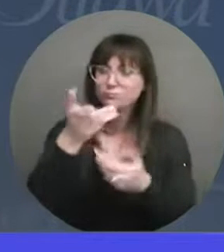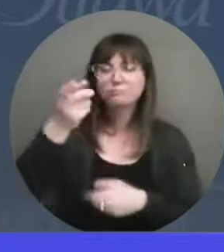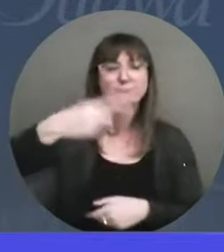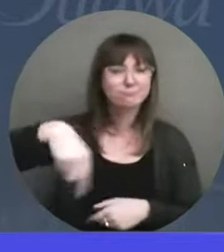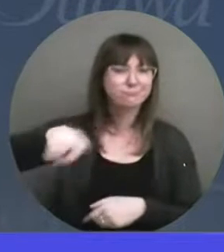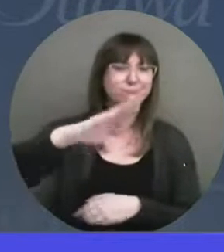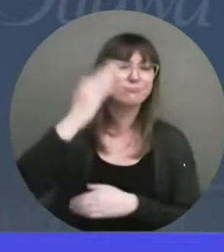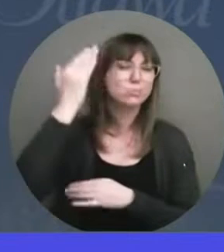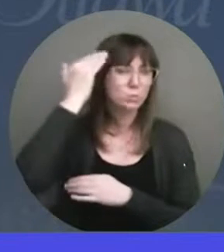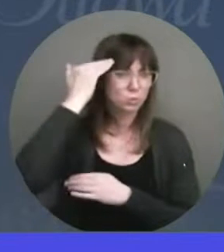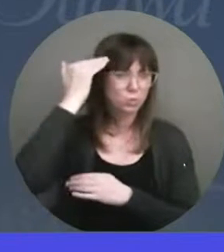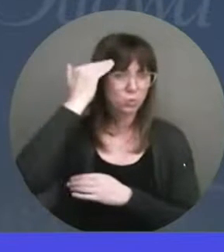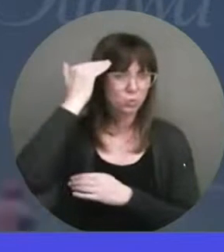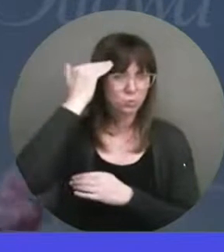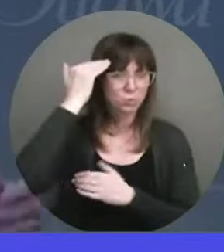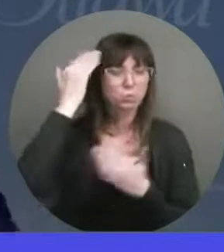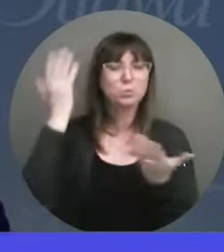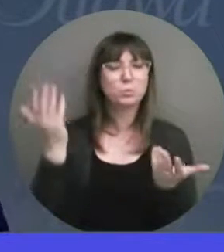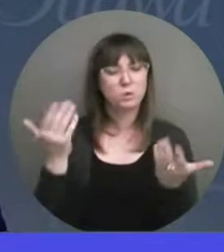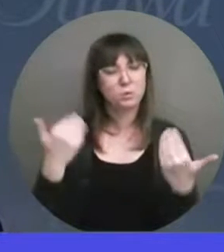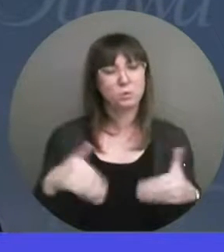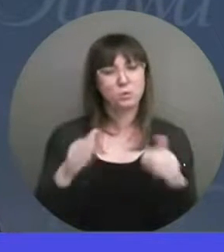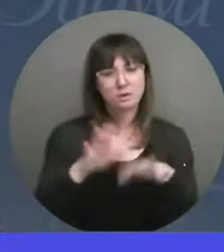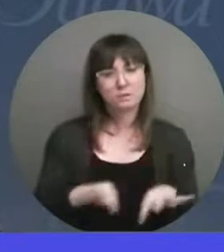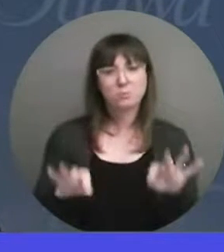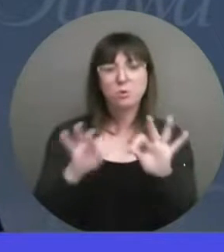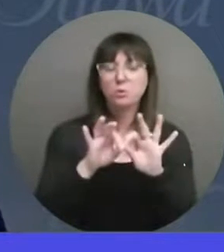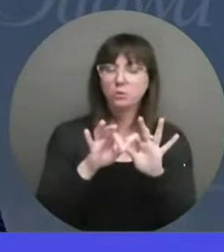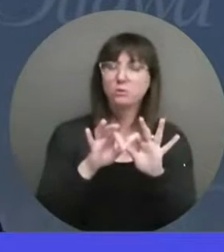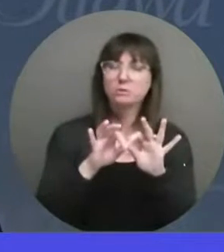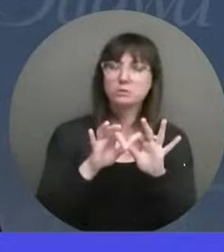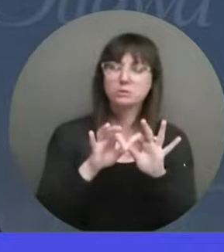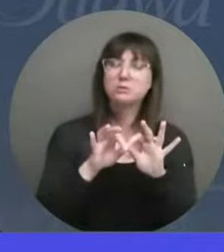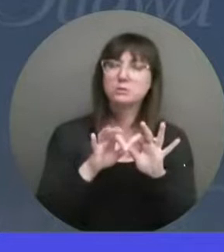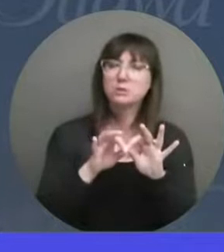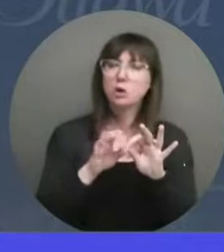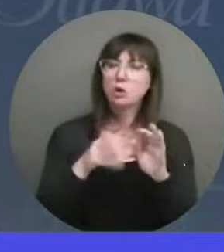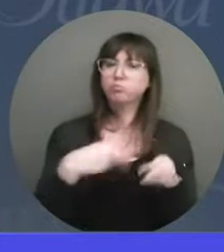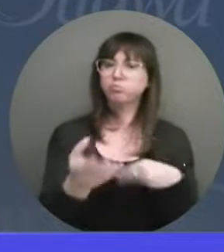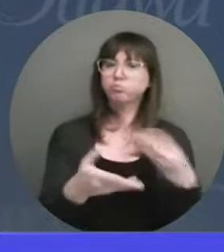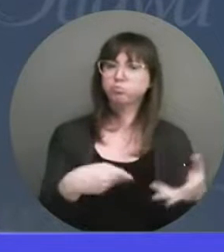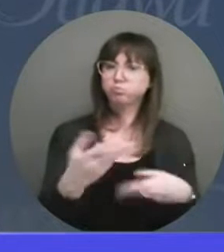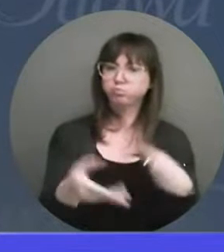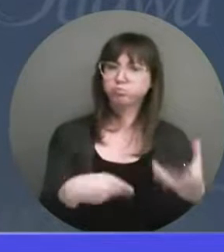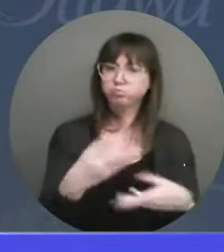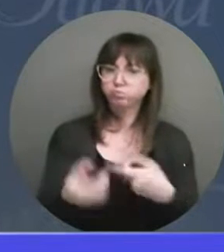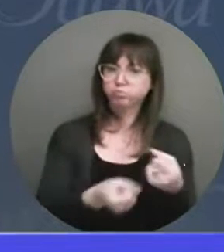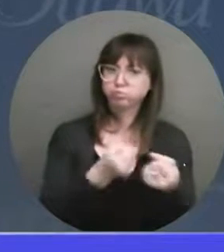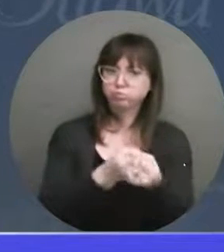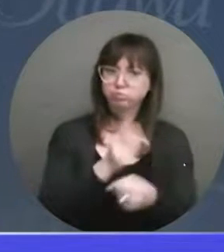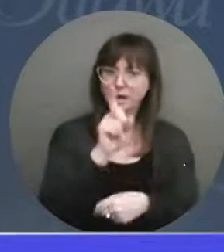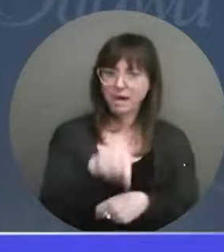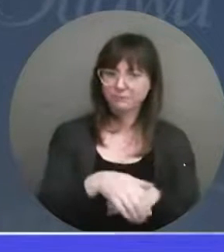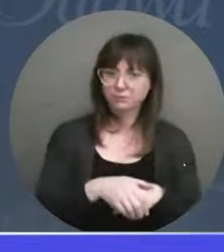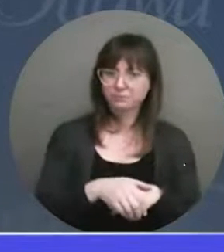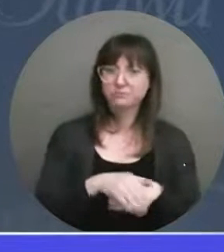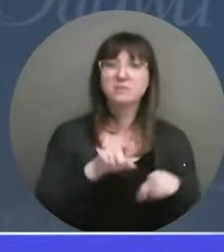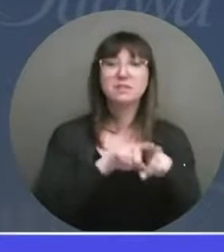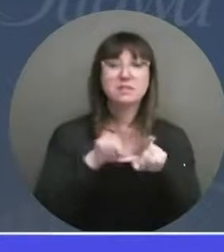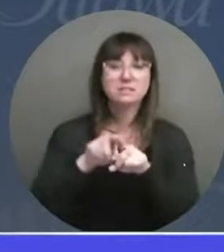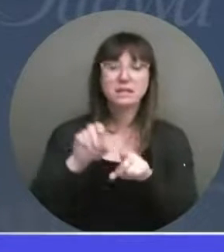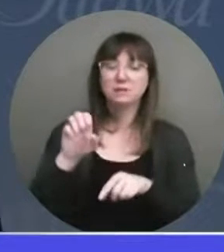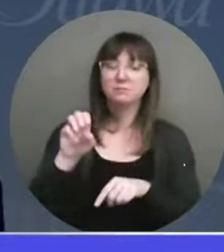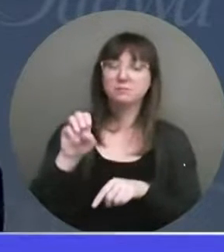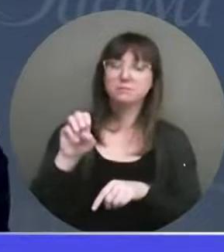it's important for them to be generous with us. And as Ms. Stevenson said this morning,